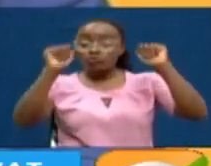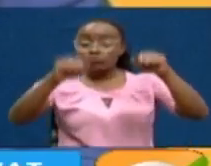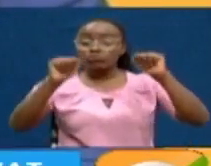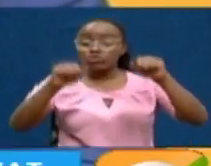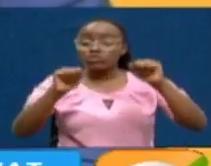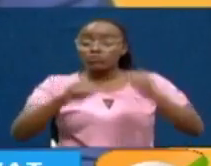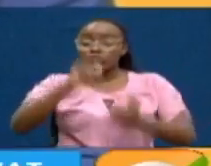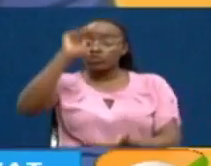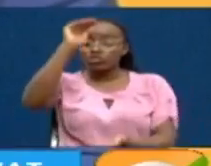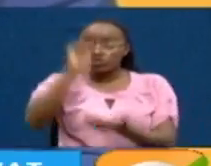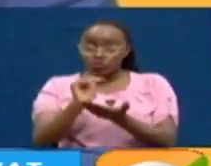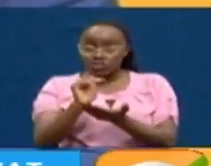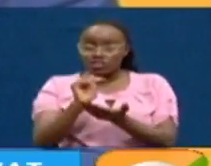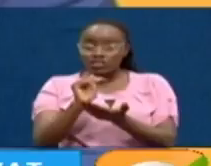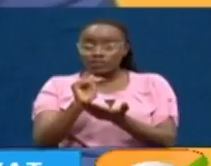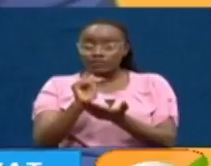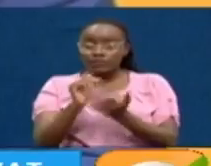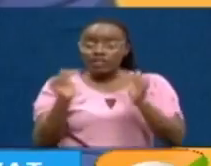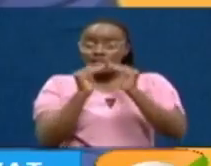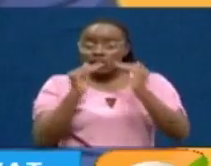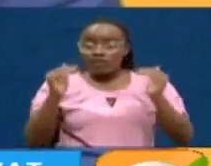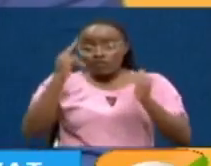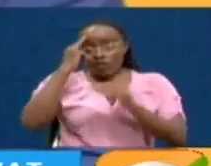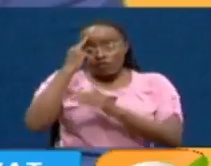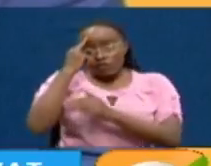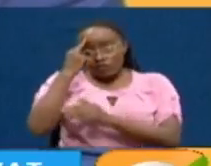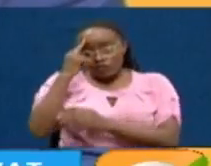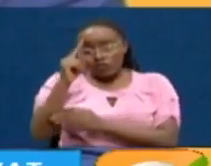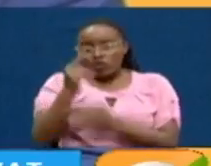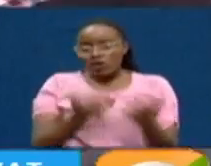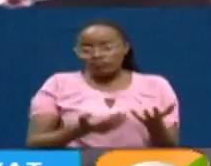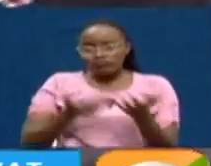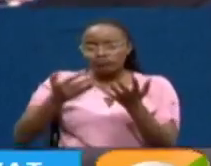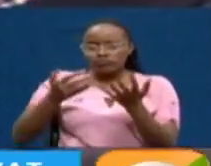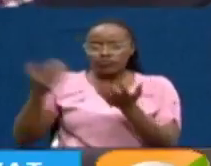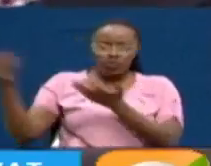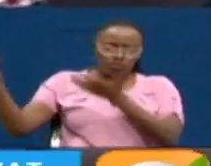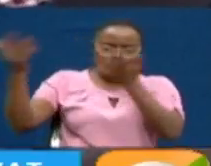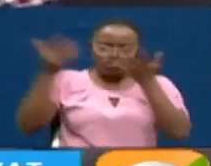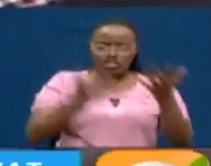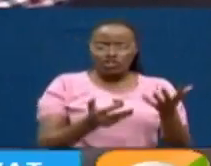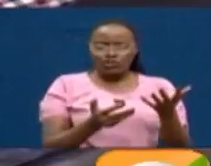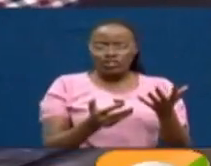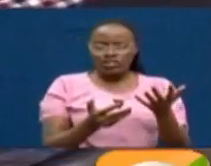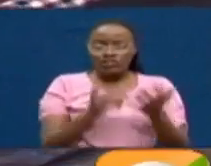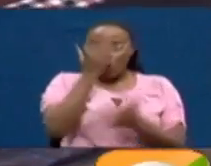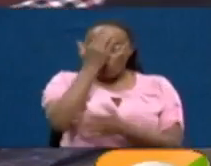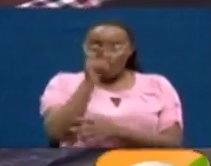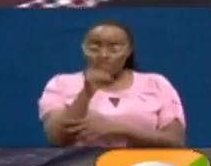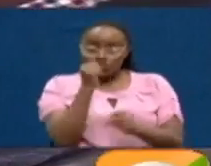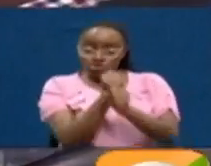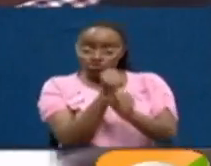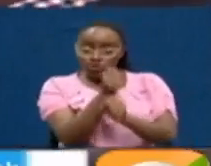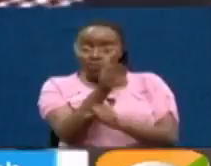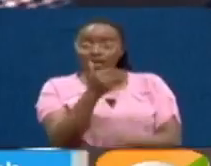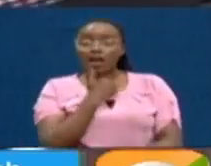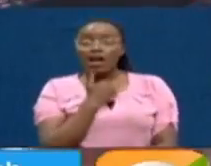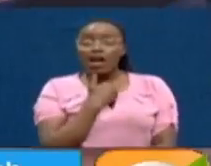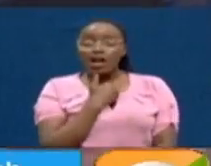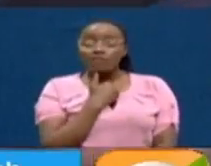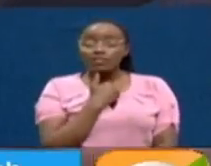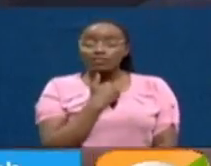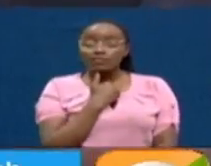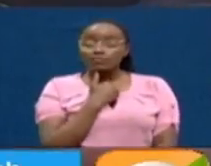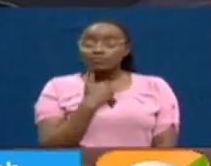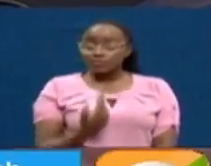to reduce on the level of importation in this country, so that in these lies the jobs, so that in